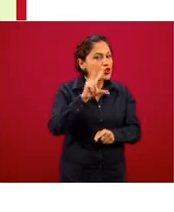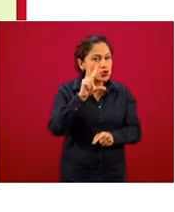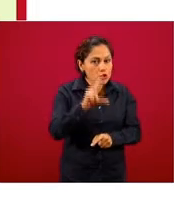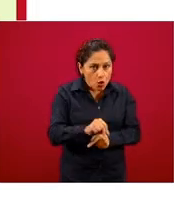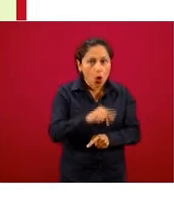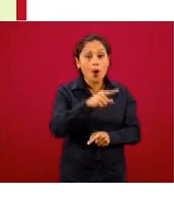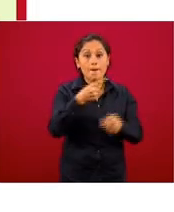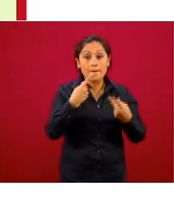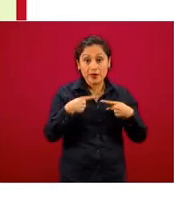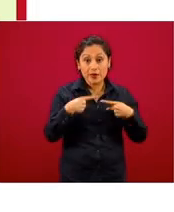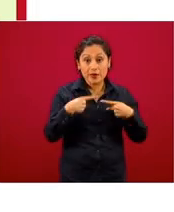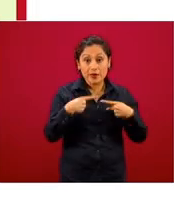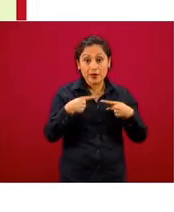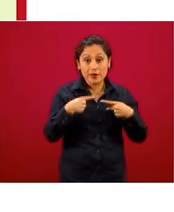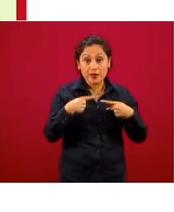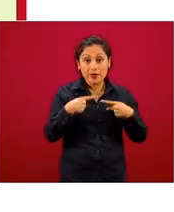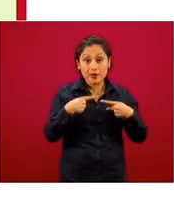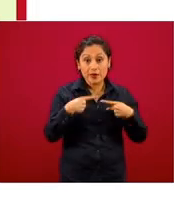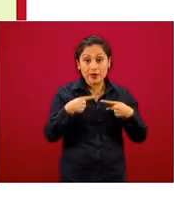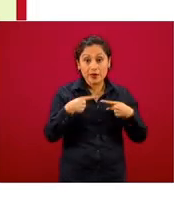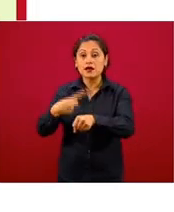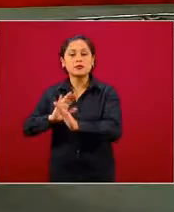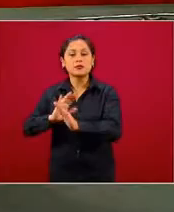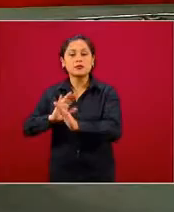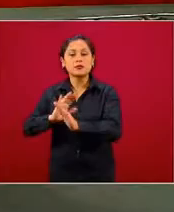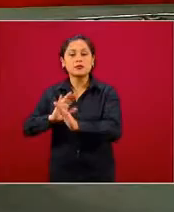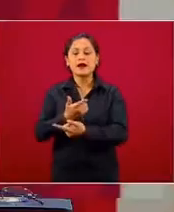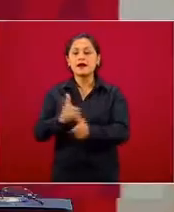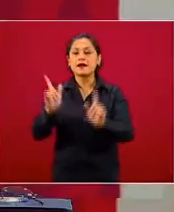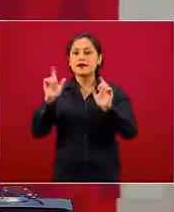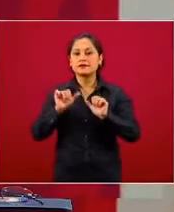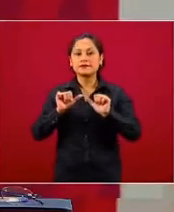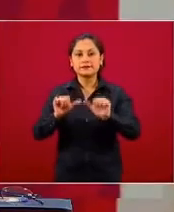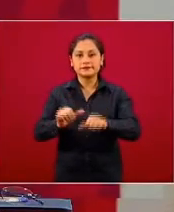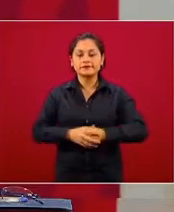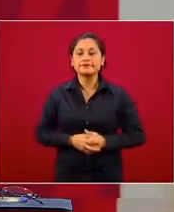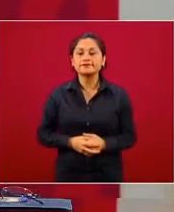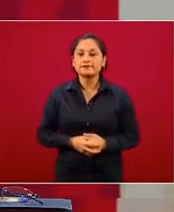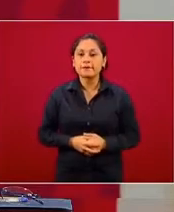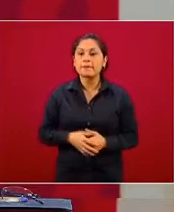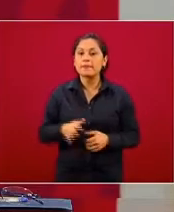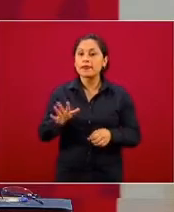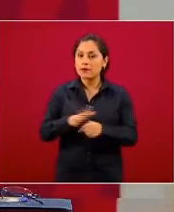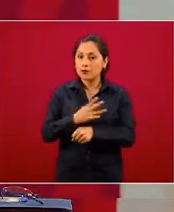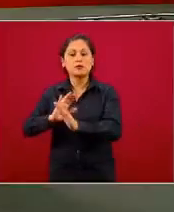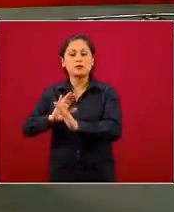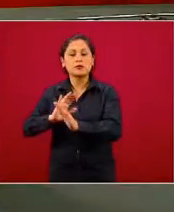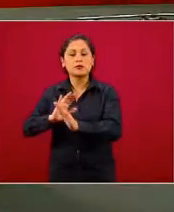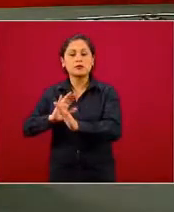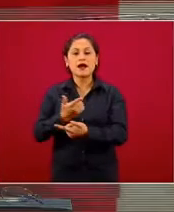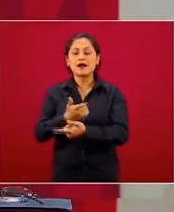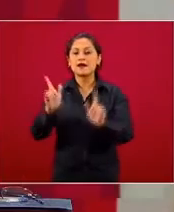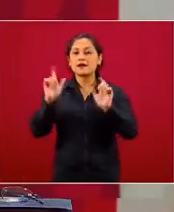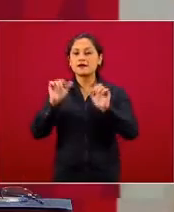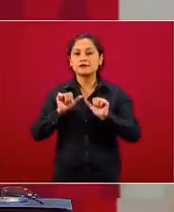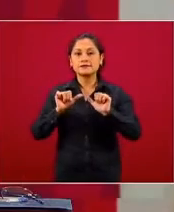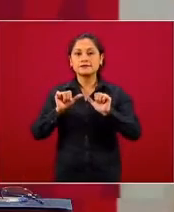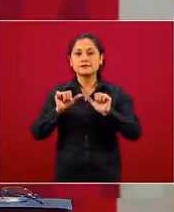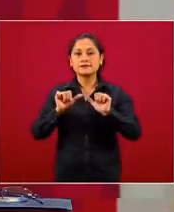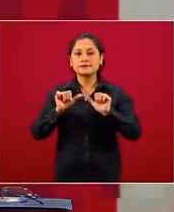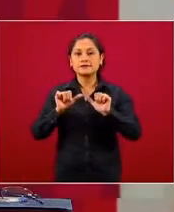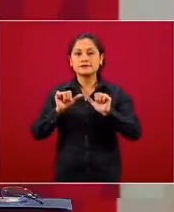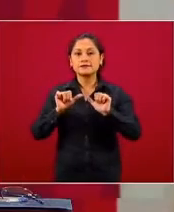I'm talking about people who have been released from hospital. And this is a good news. This is good news